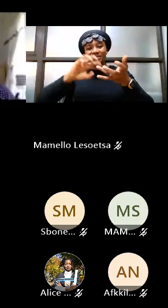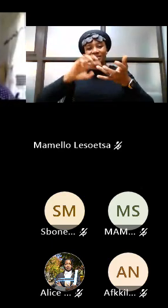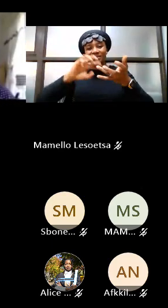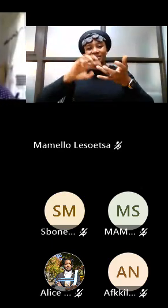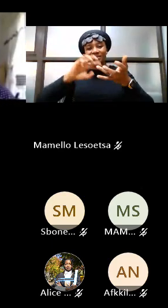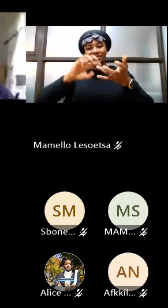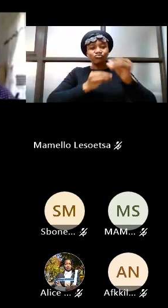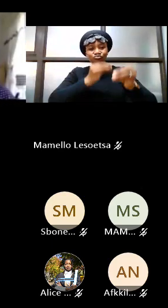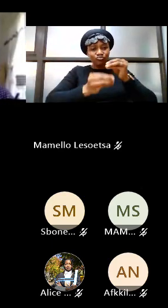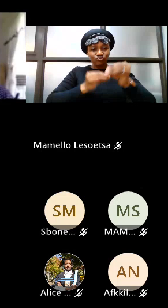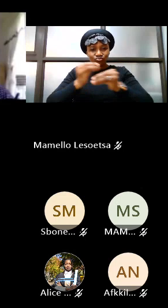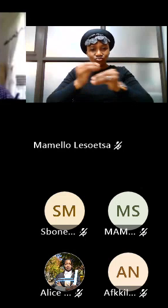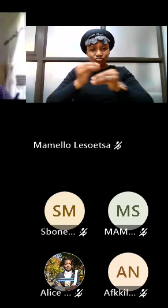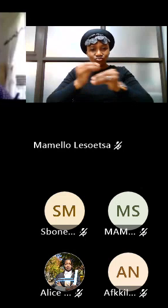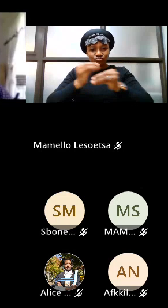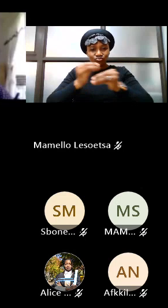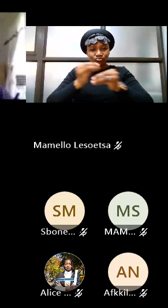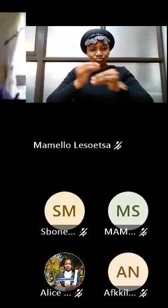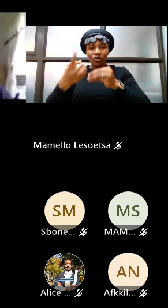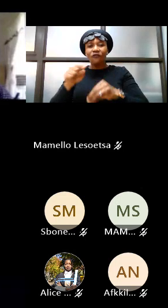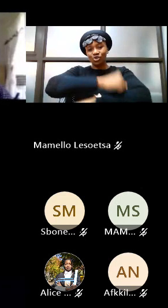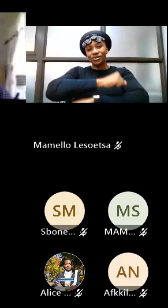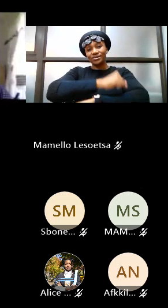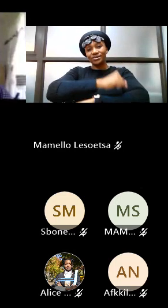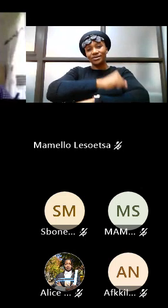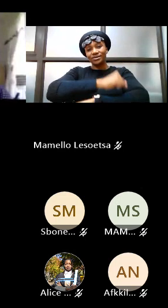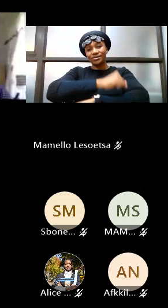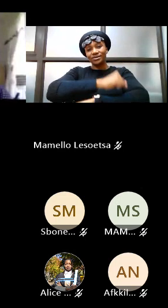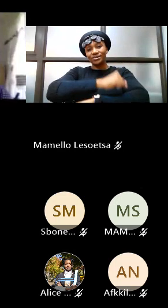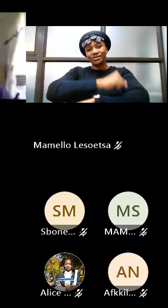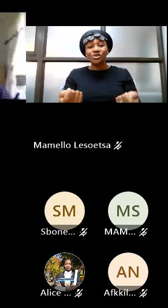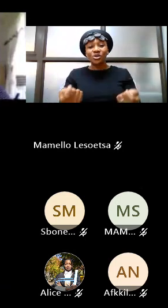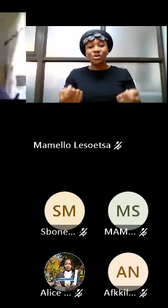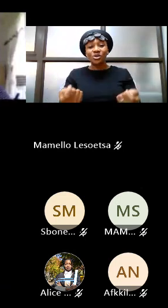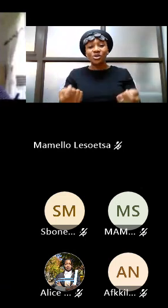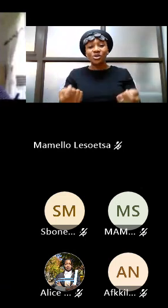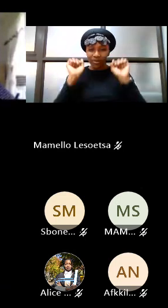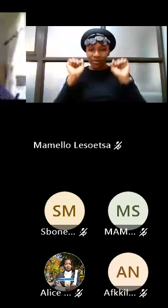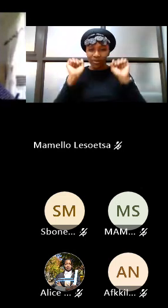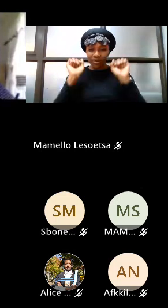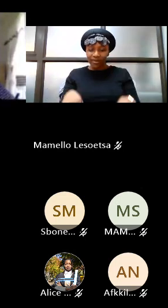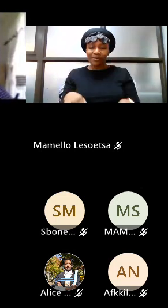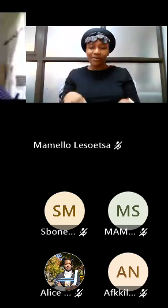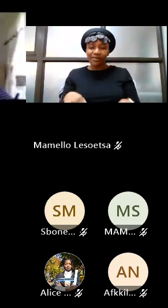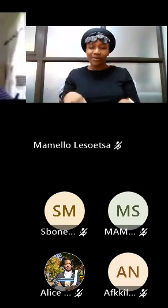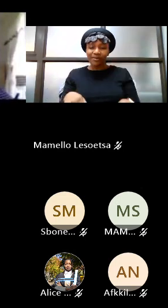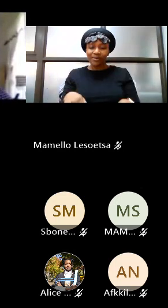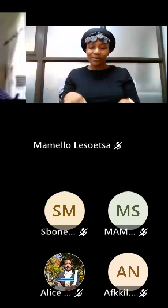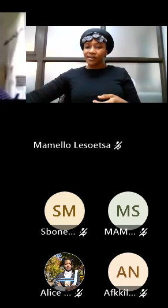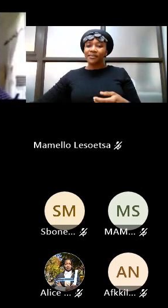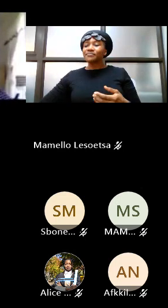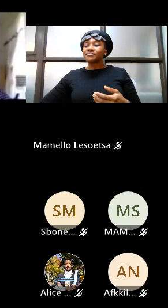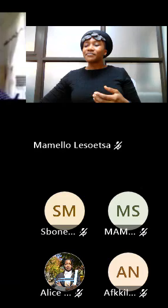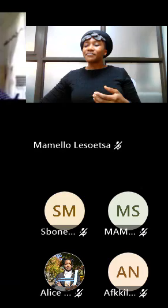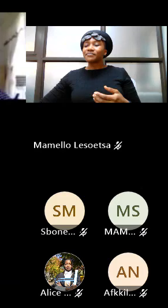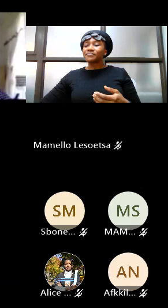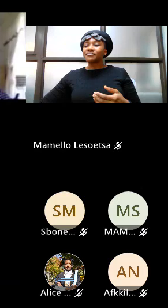the future students. So, yeah, I did have a tough time, but challenging